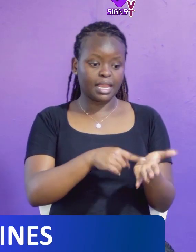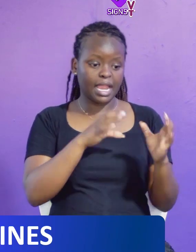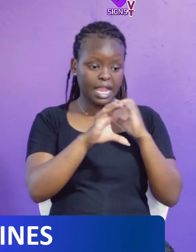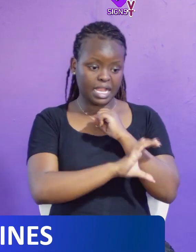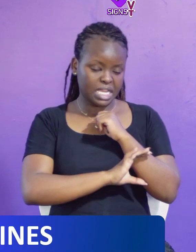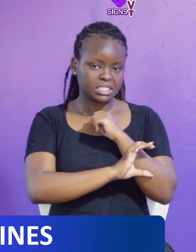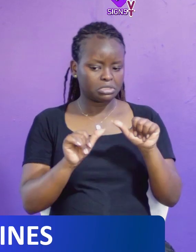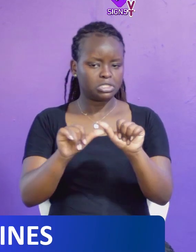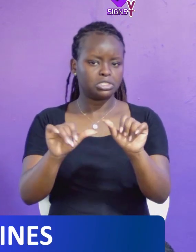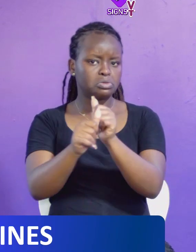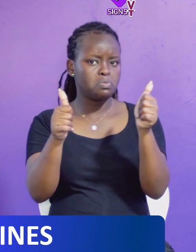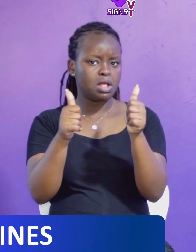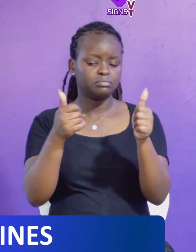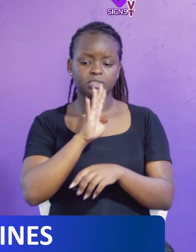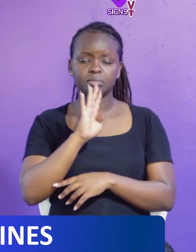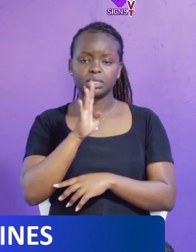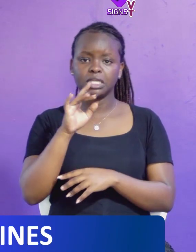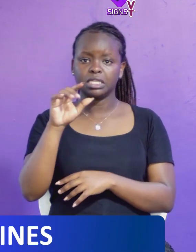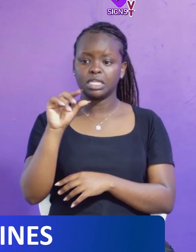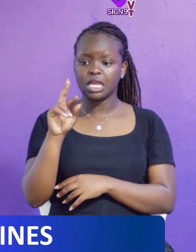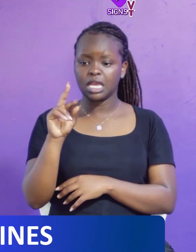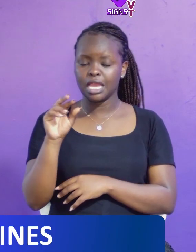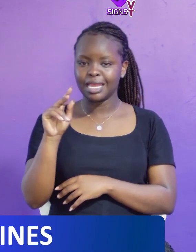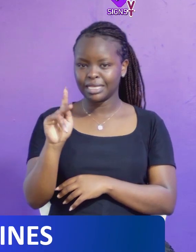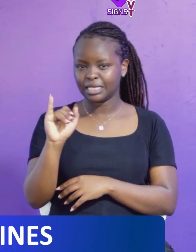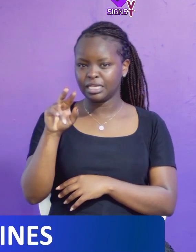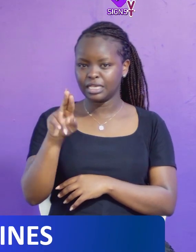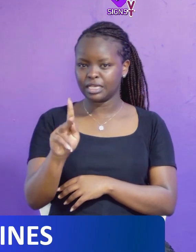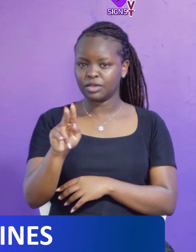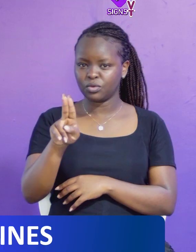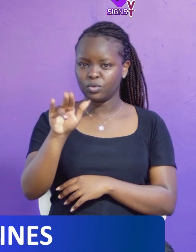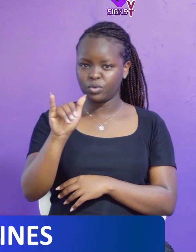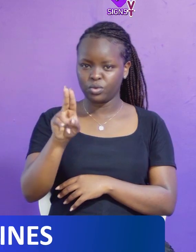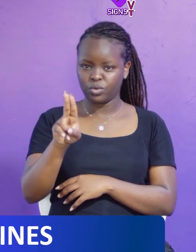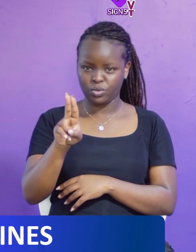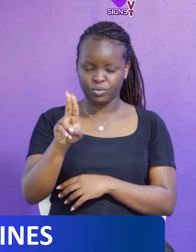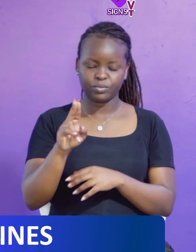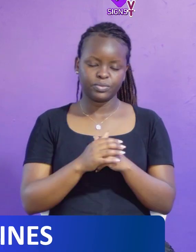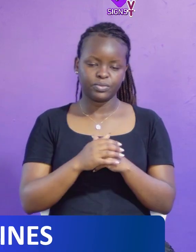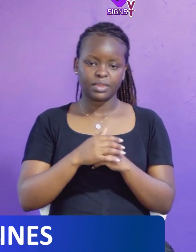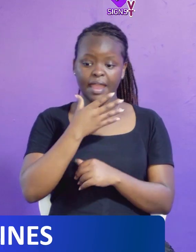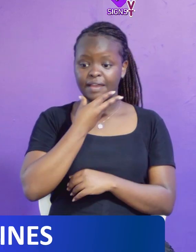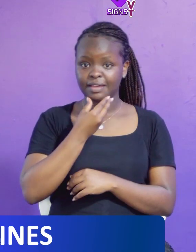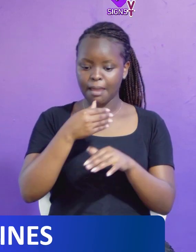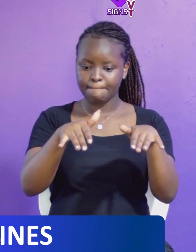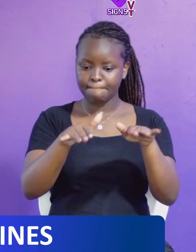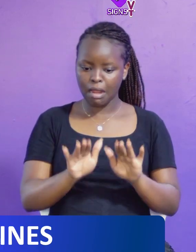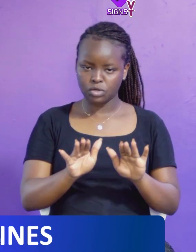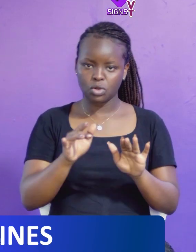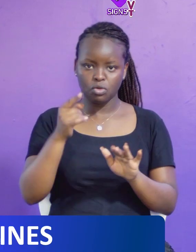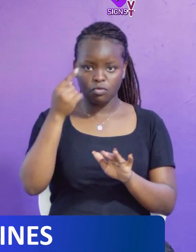in Gikambura, Kikuyu, during the burial of Mzee Isaac Ishugwa, father of National Assembly Majority Leader Kimani